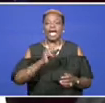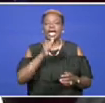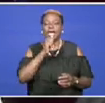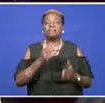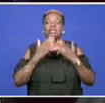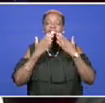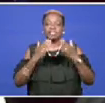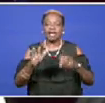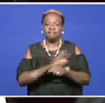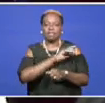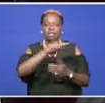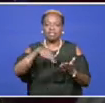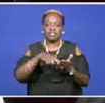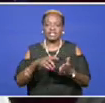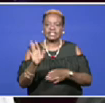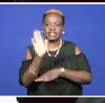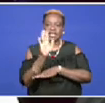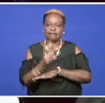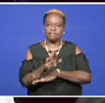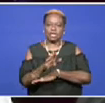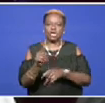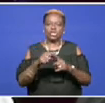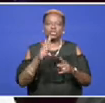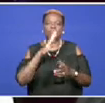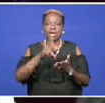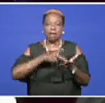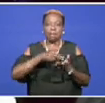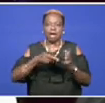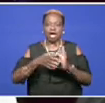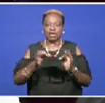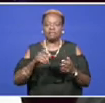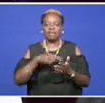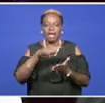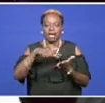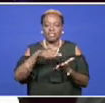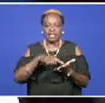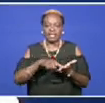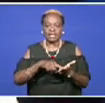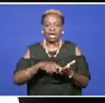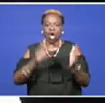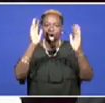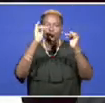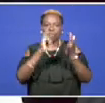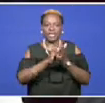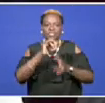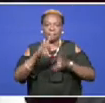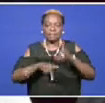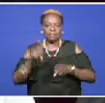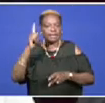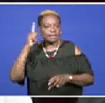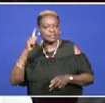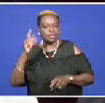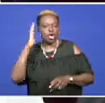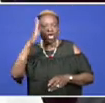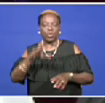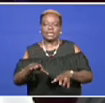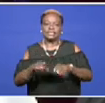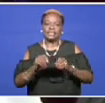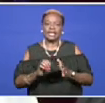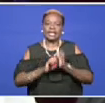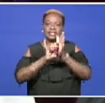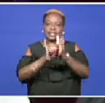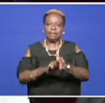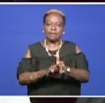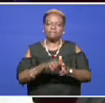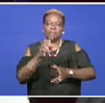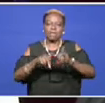could be a part of this, and I trust that as those of us that are listening would take example from those of us who have been here